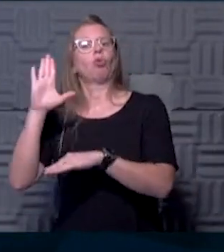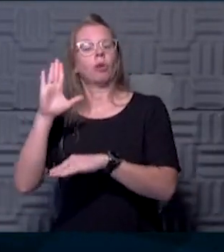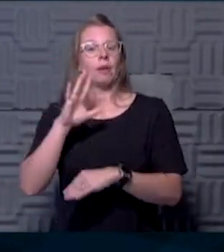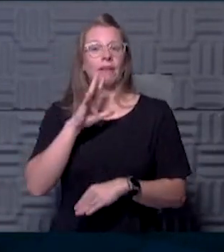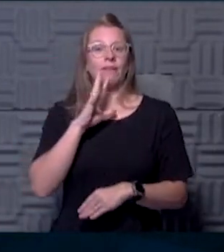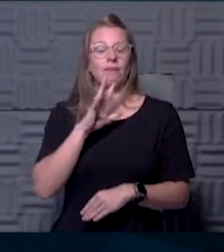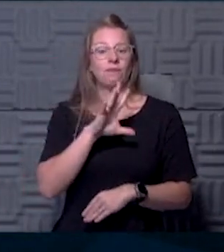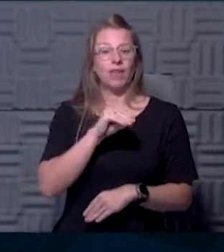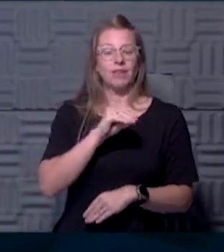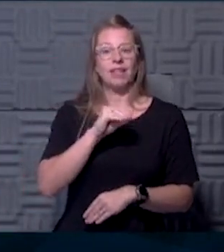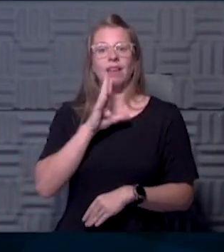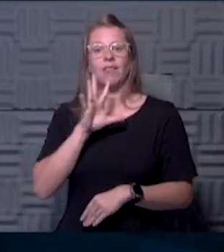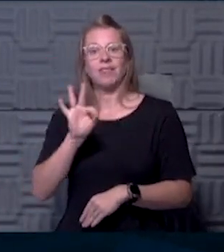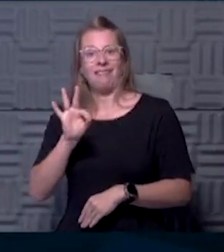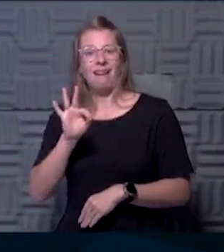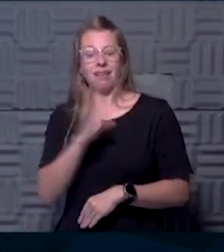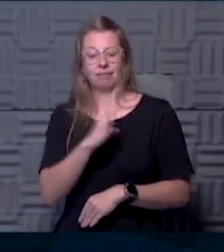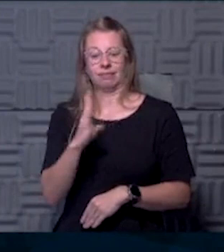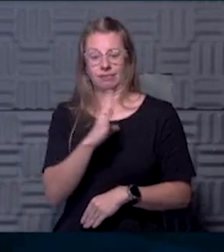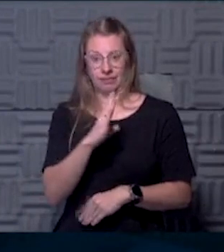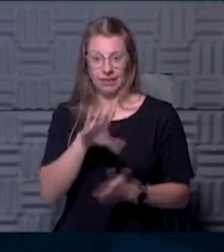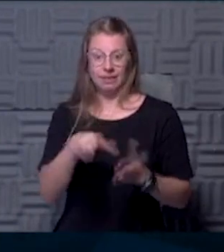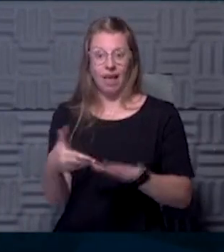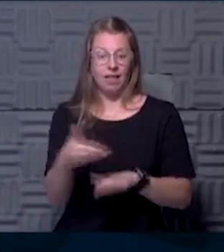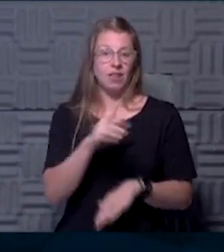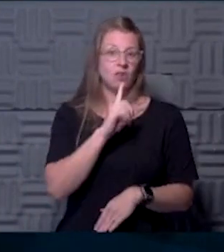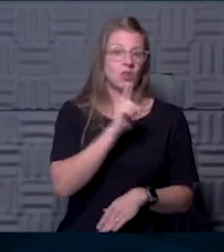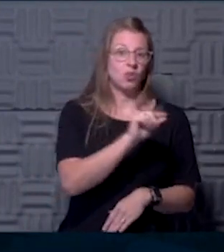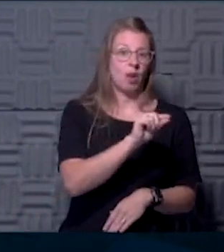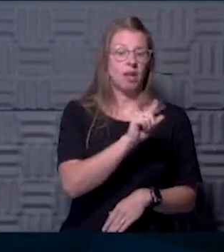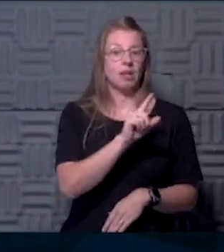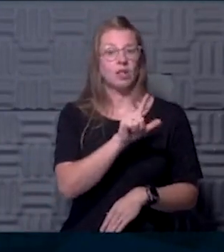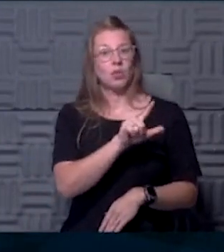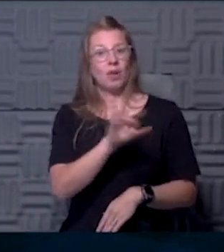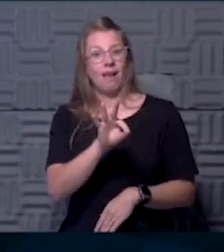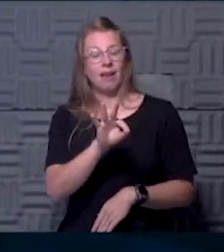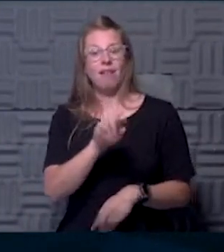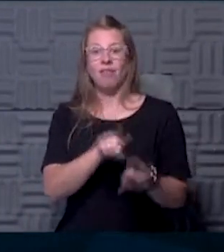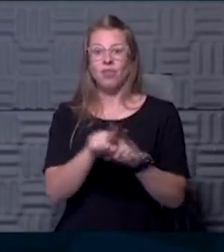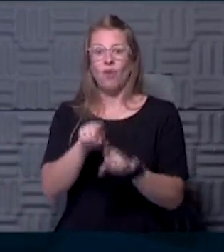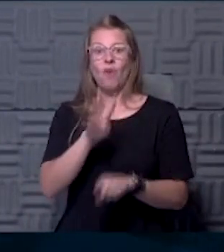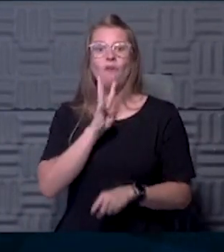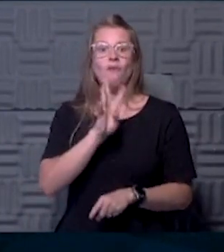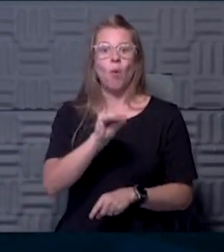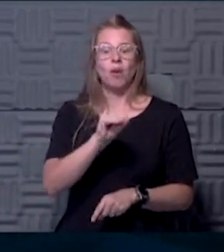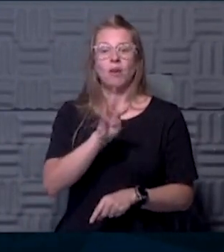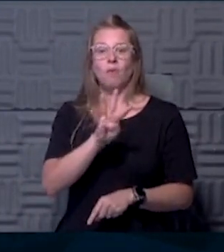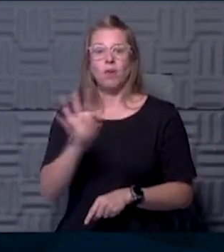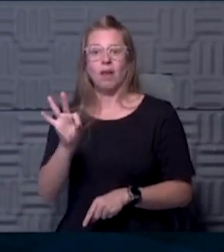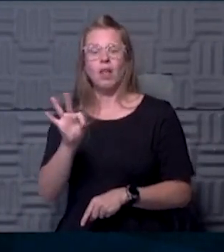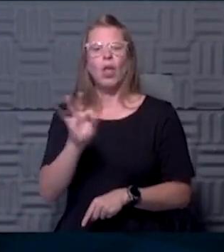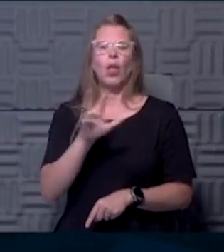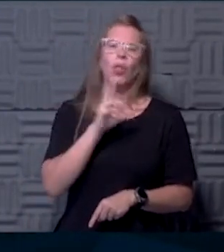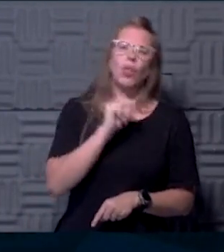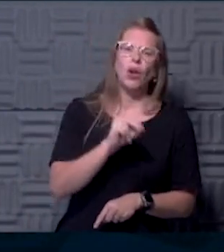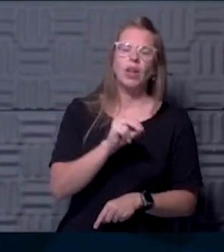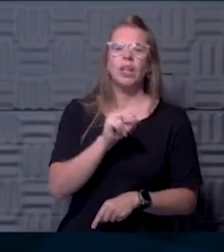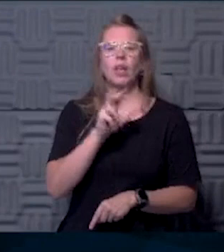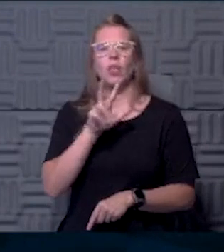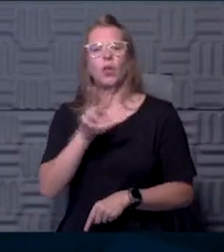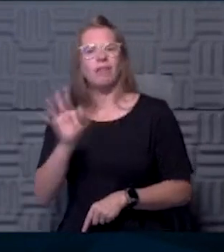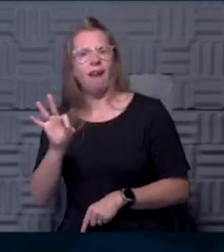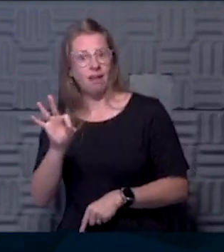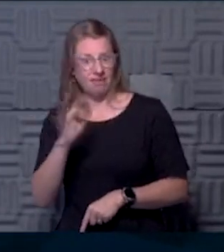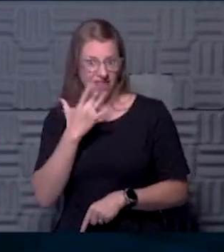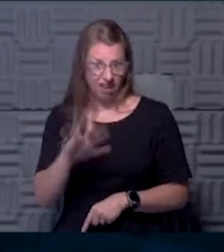to 59 age group is there. And you'll see there are deaths in the 20 to 29 age group and the 40 to 49 age group. What happened to the 30 to 39? Yeah. We